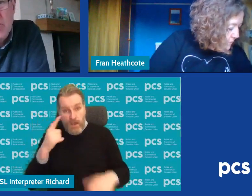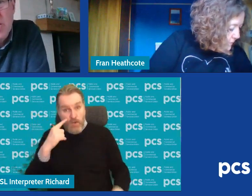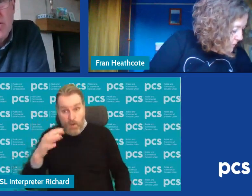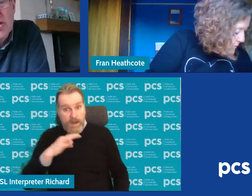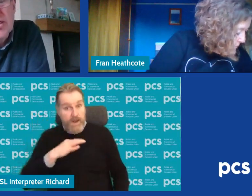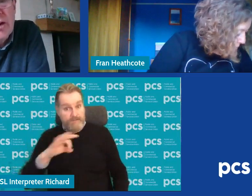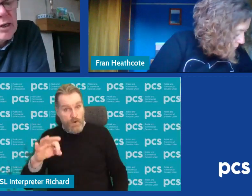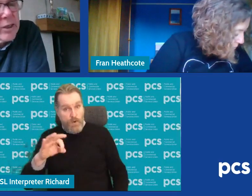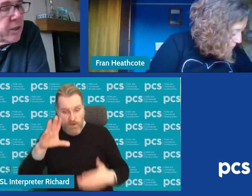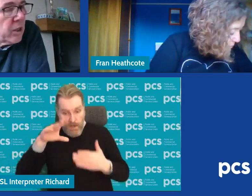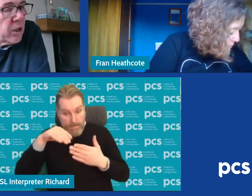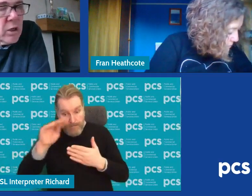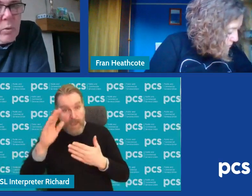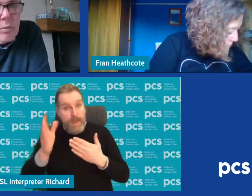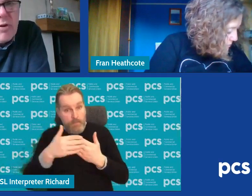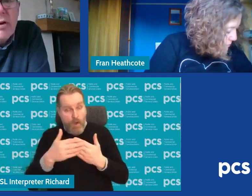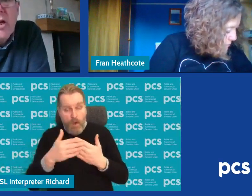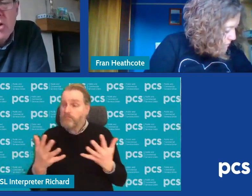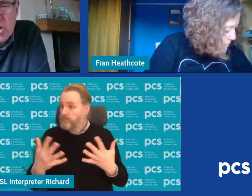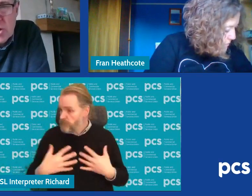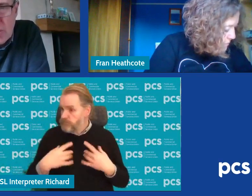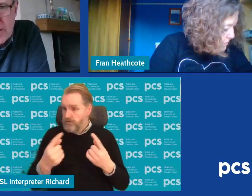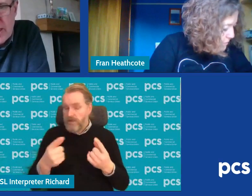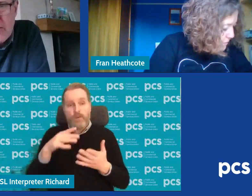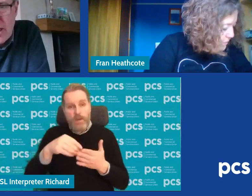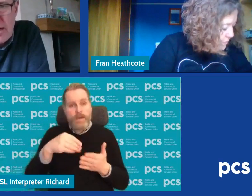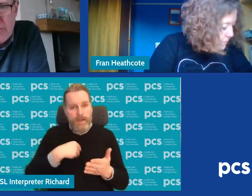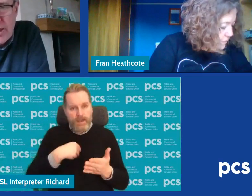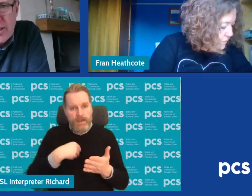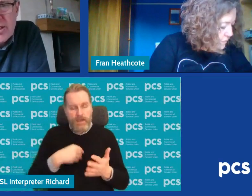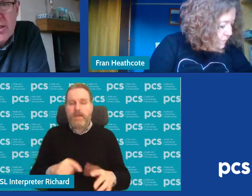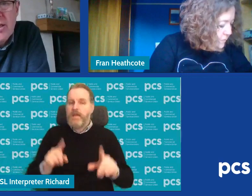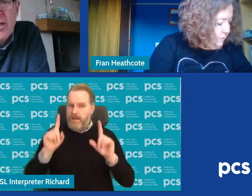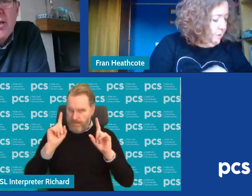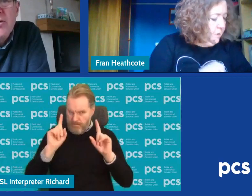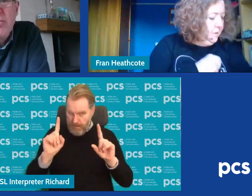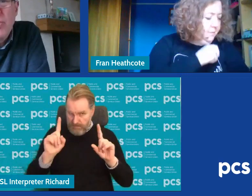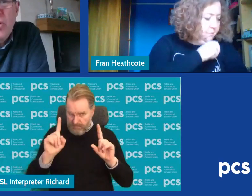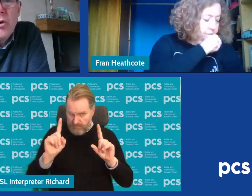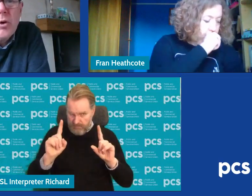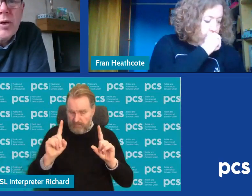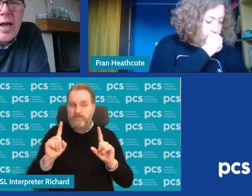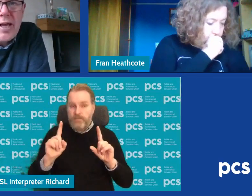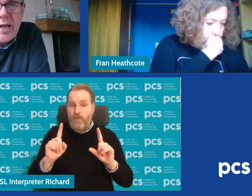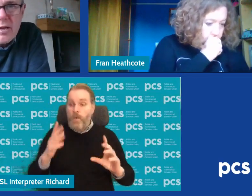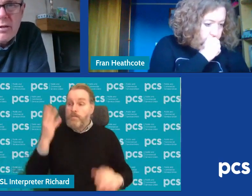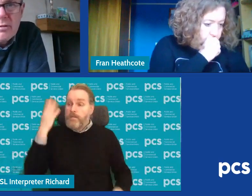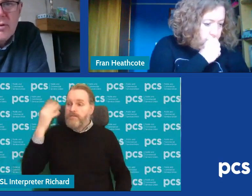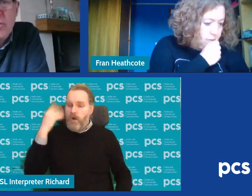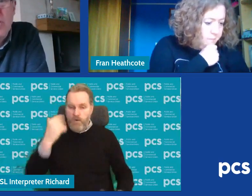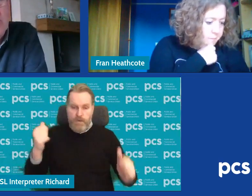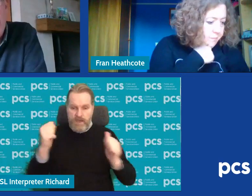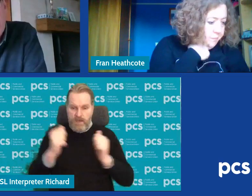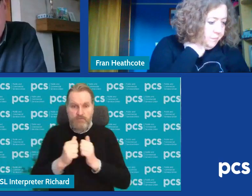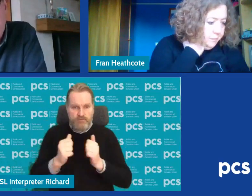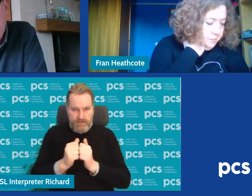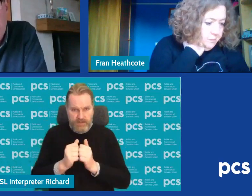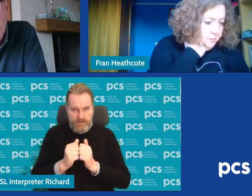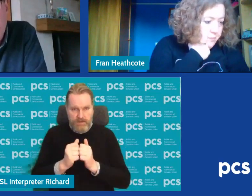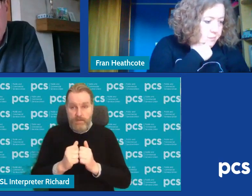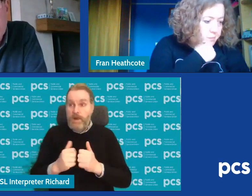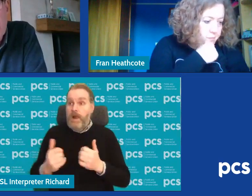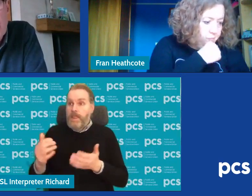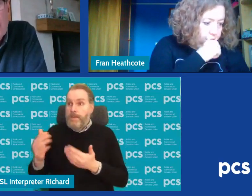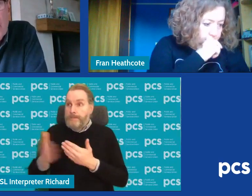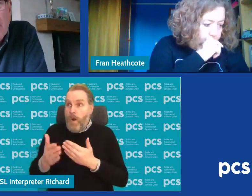can do so voluntarily. We were very conscious when we set the levy rates. The more you get in, the more strike action you